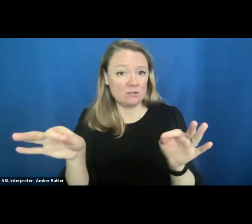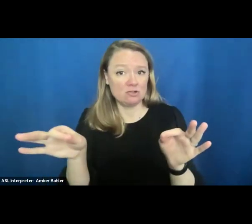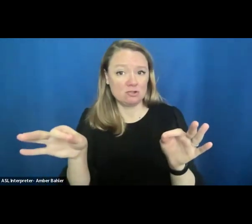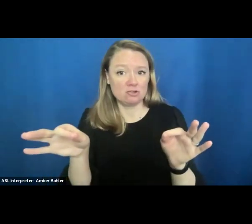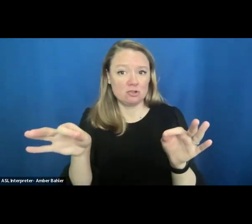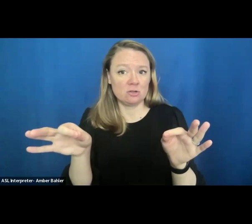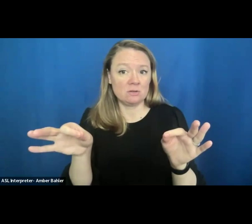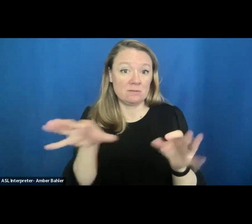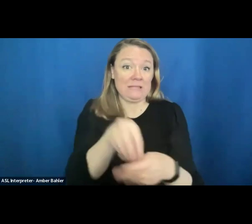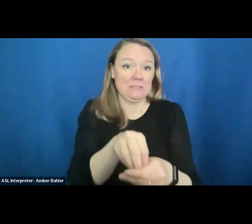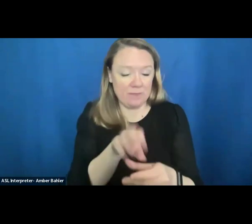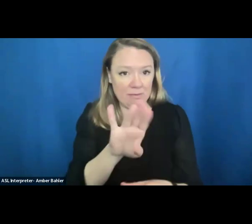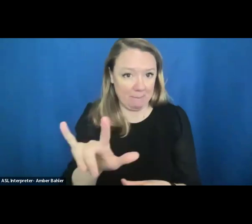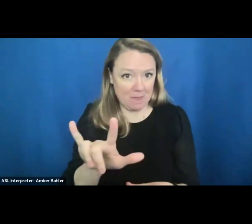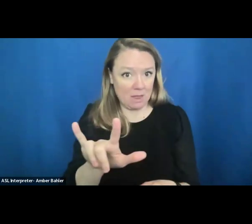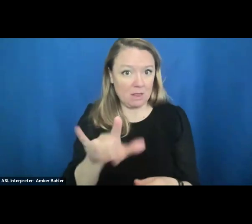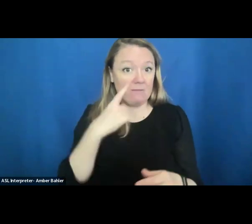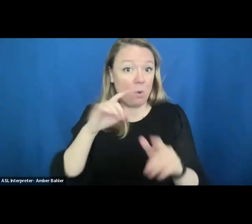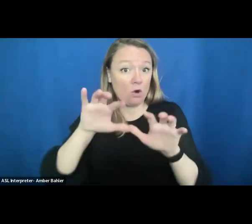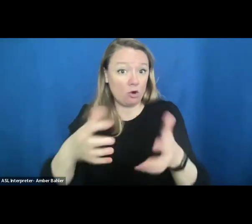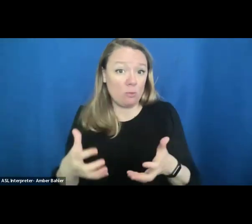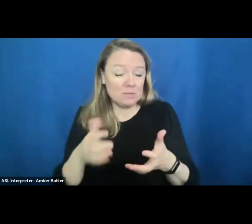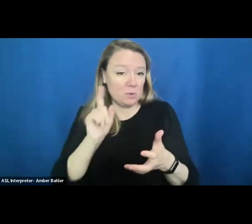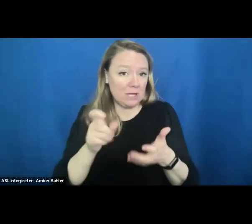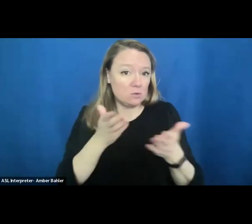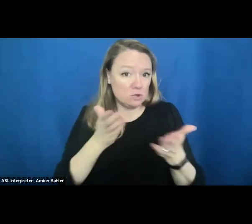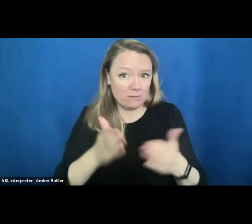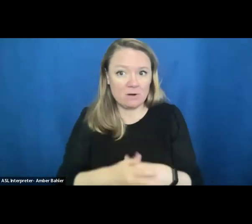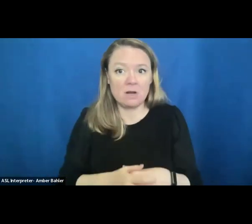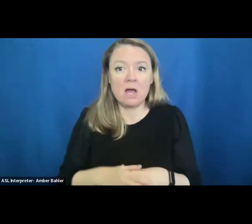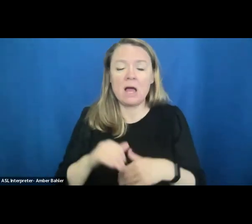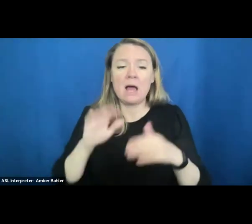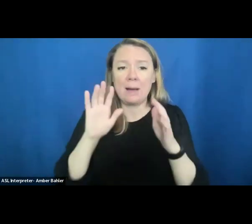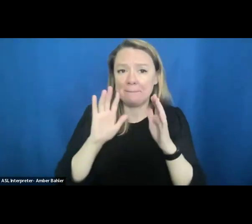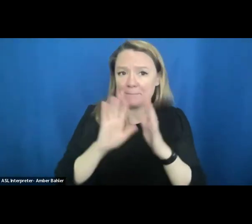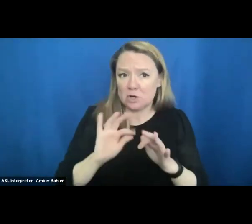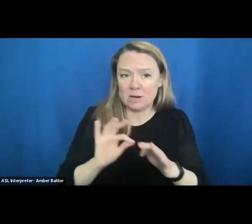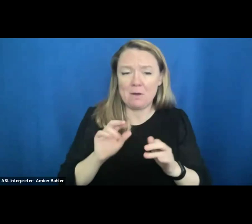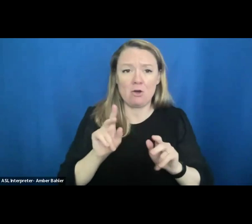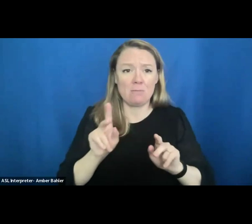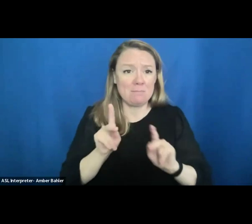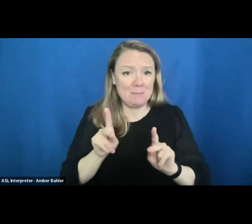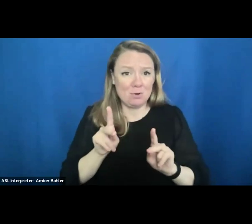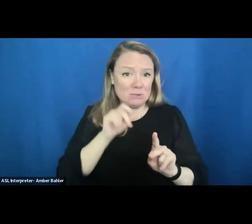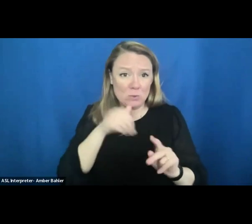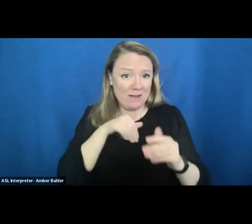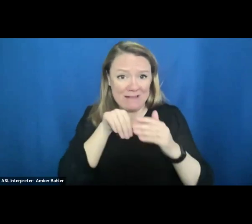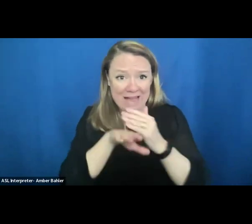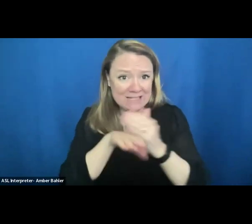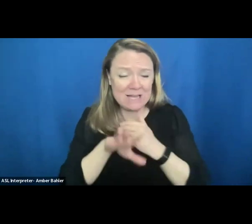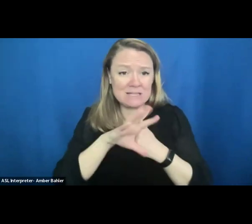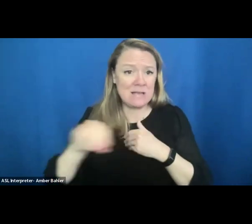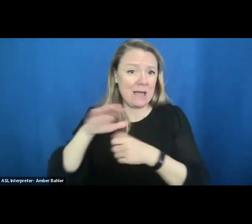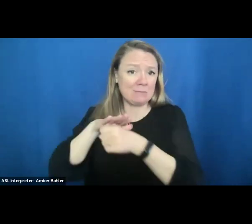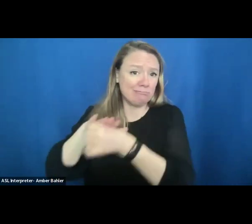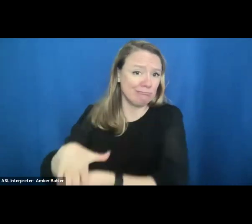And I speak primarily of those that don't have access and those marginalized communities. I think the pretense